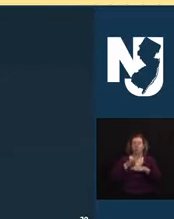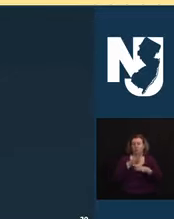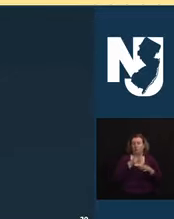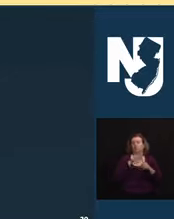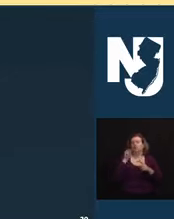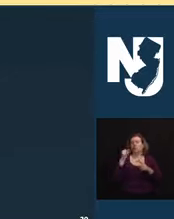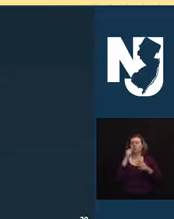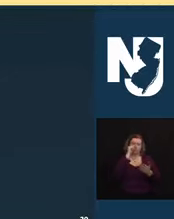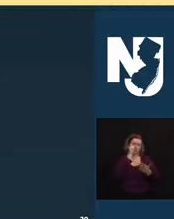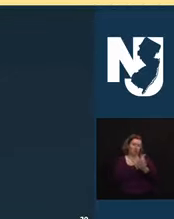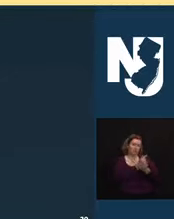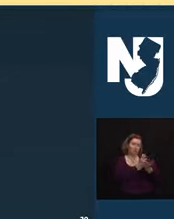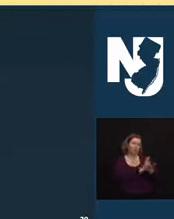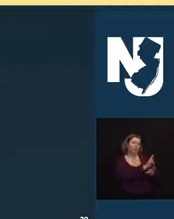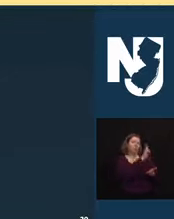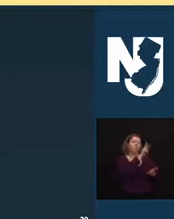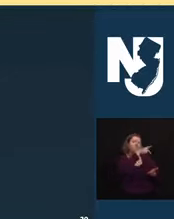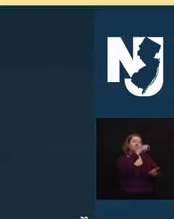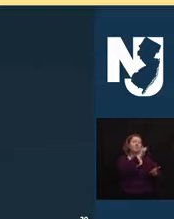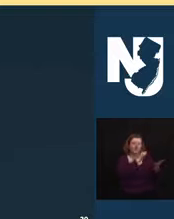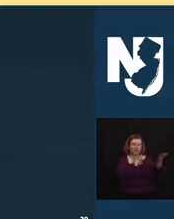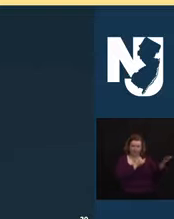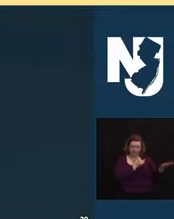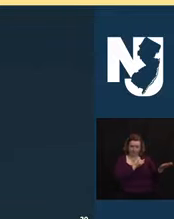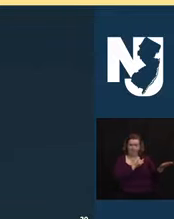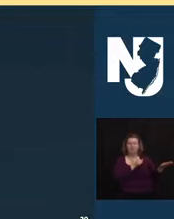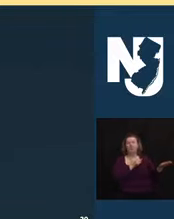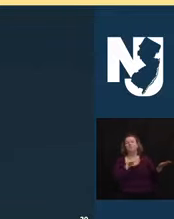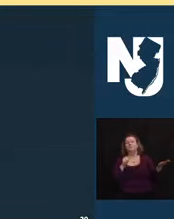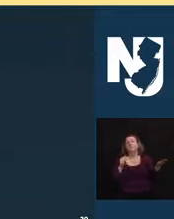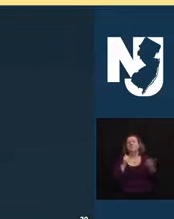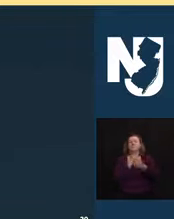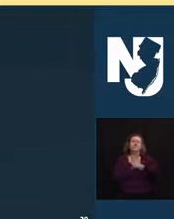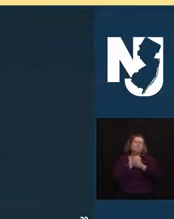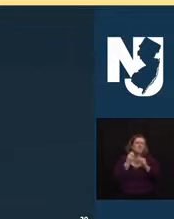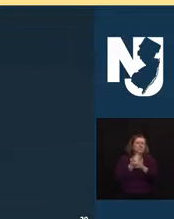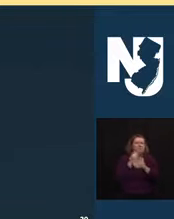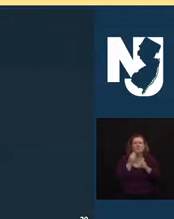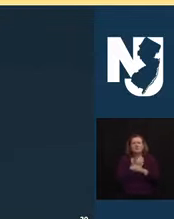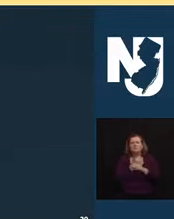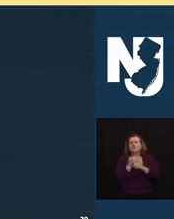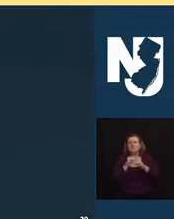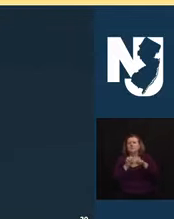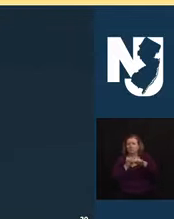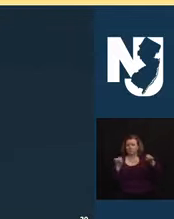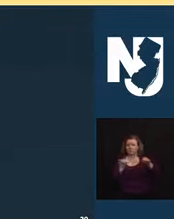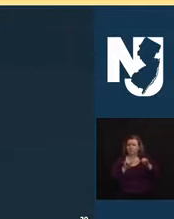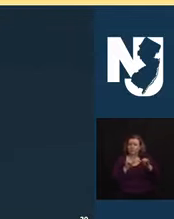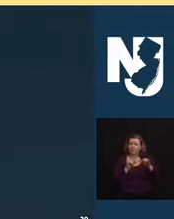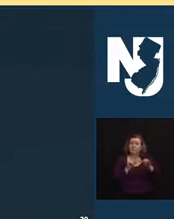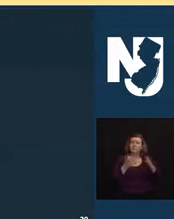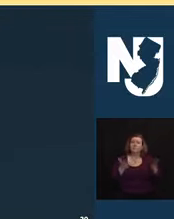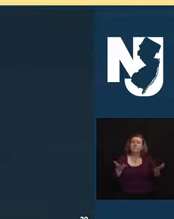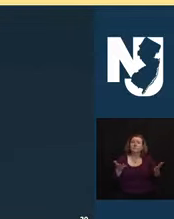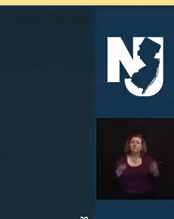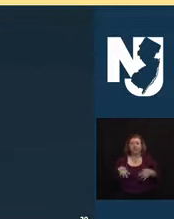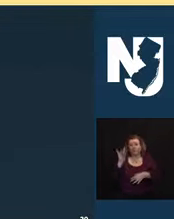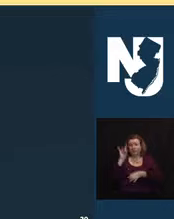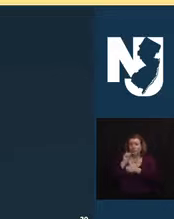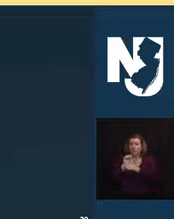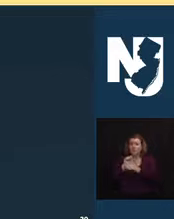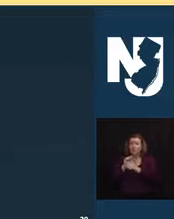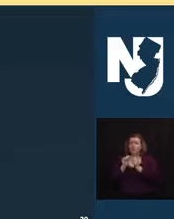from the University of Pennsylvania, bringing with him a love of math and a degree in engineering to take a job with Johnson &